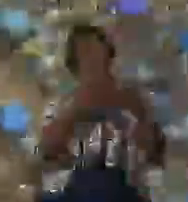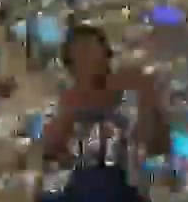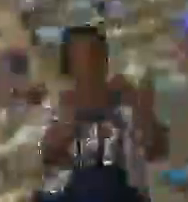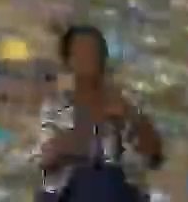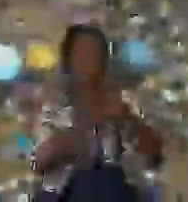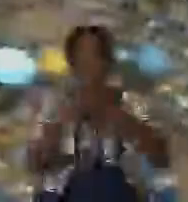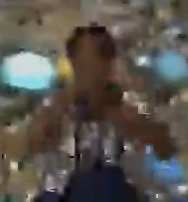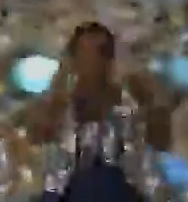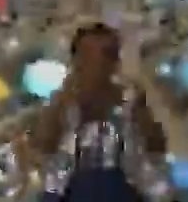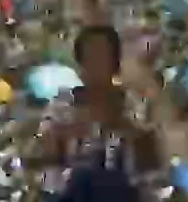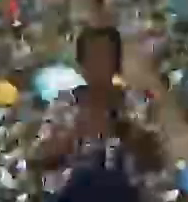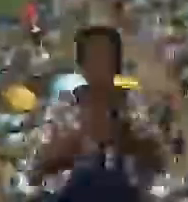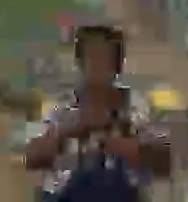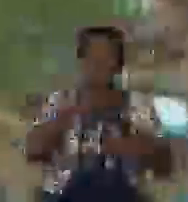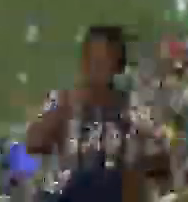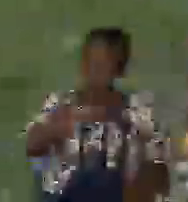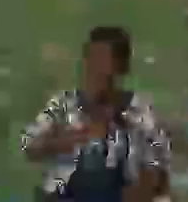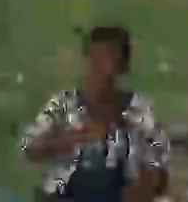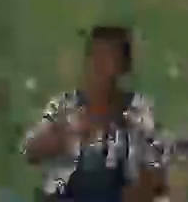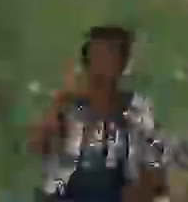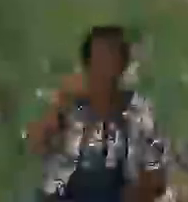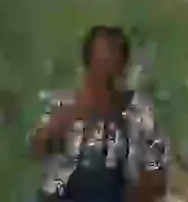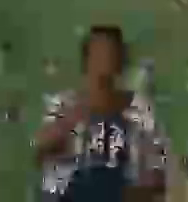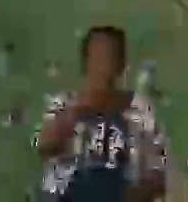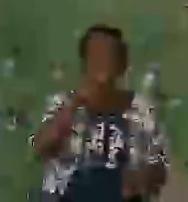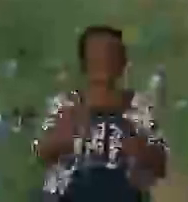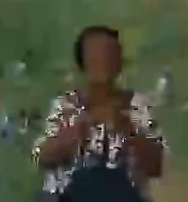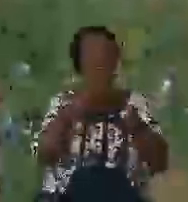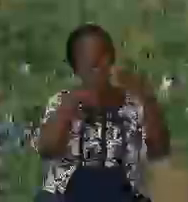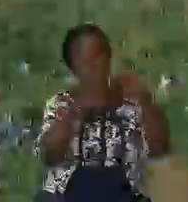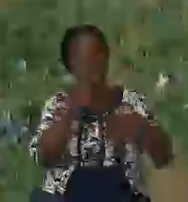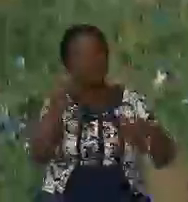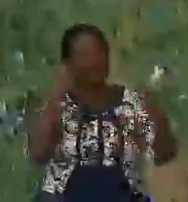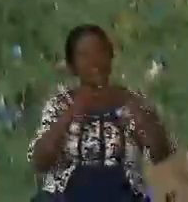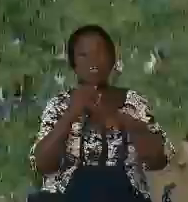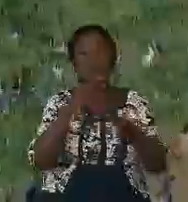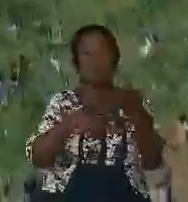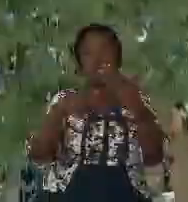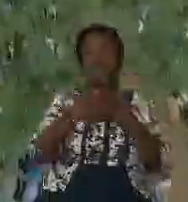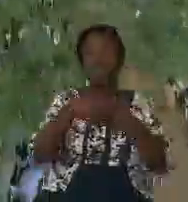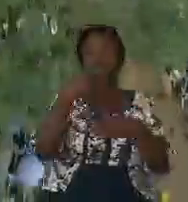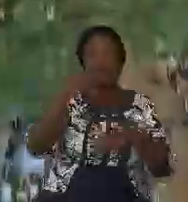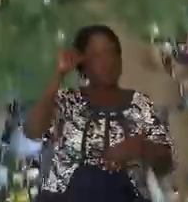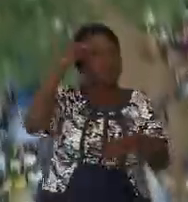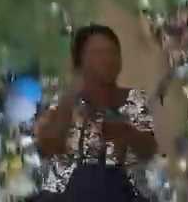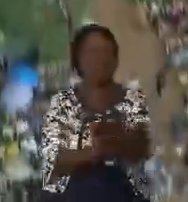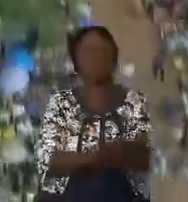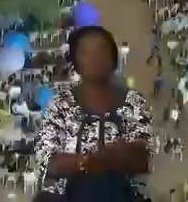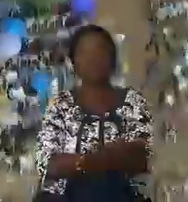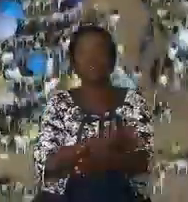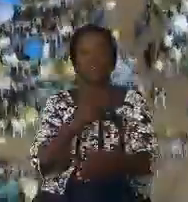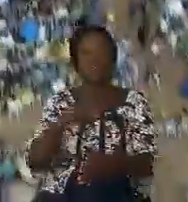I will be in heaven. I can't hear the people. The